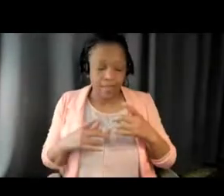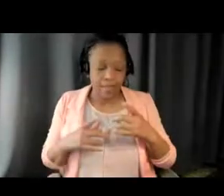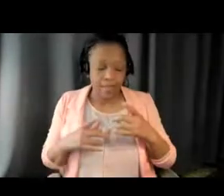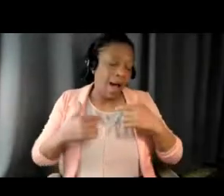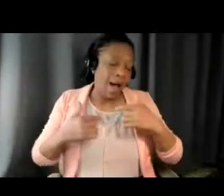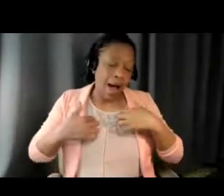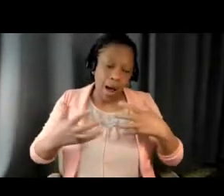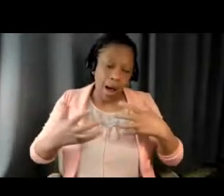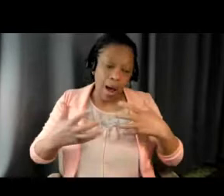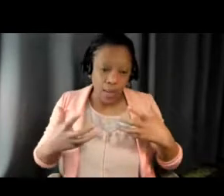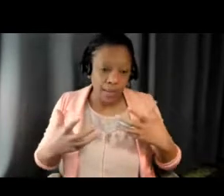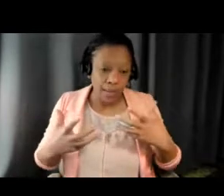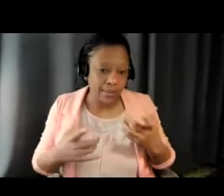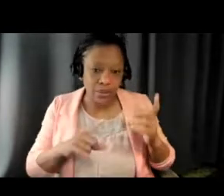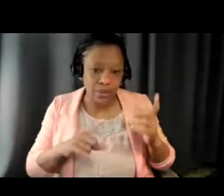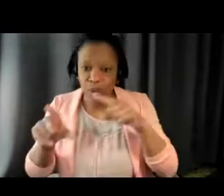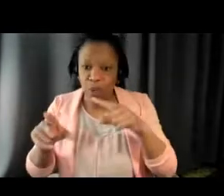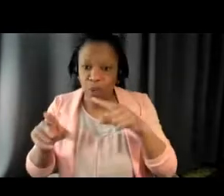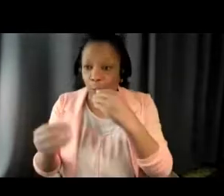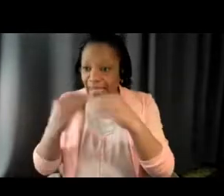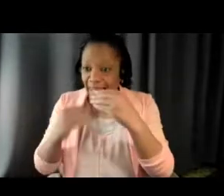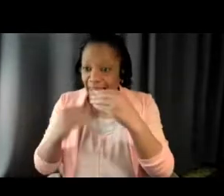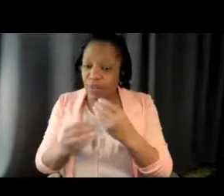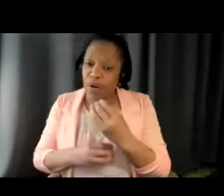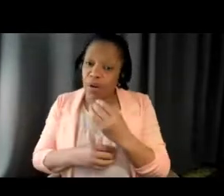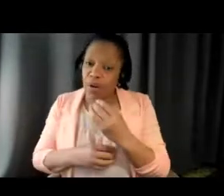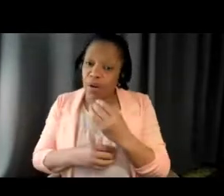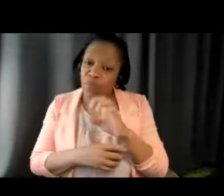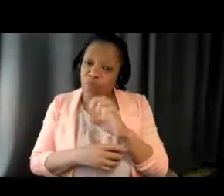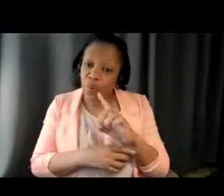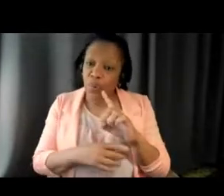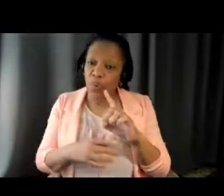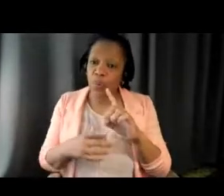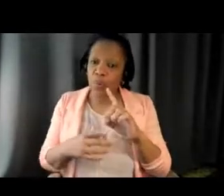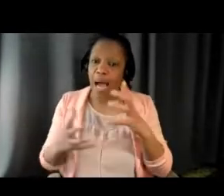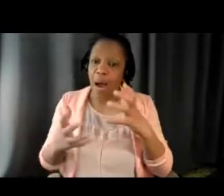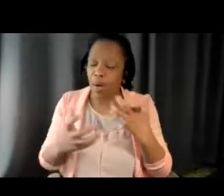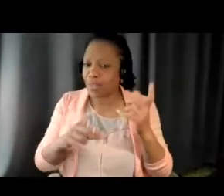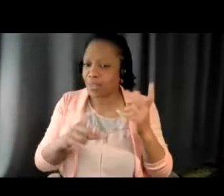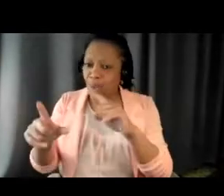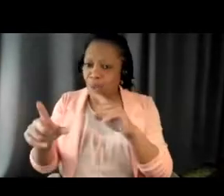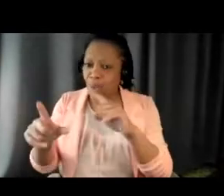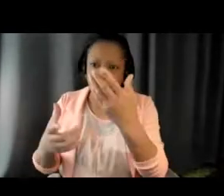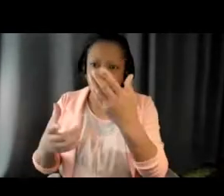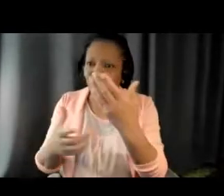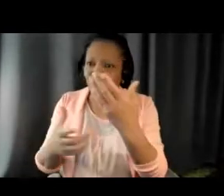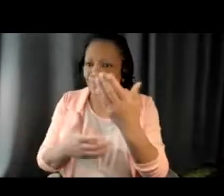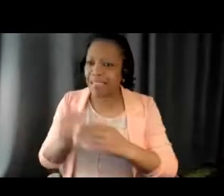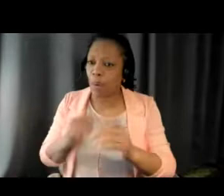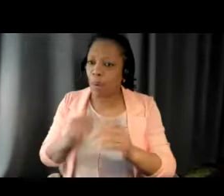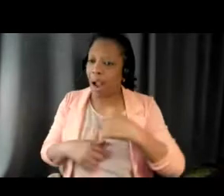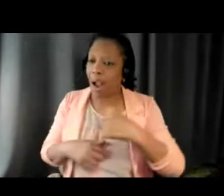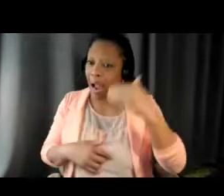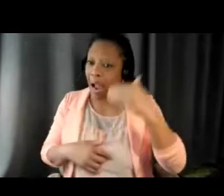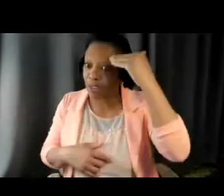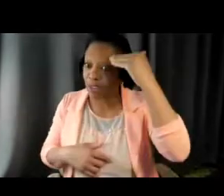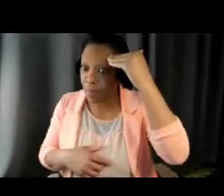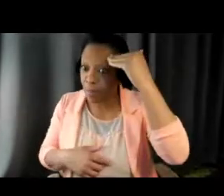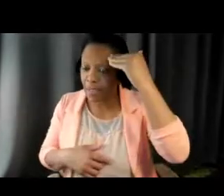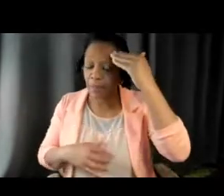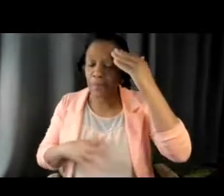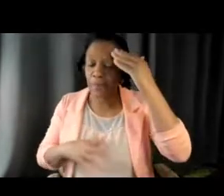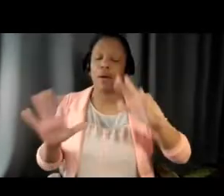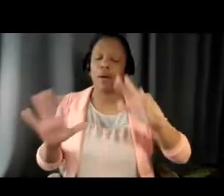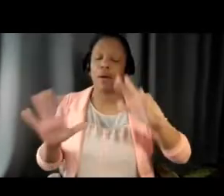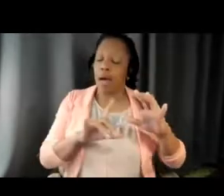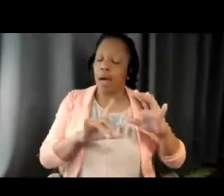eat something I was familiar with, but he wanted to come to Chicago Lawn. The things that we went through are now illegal, but